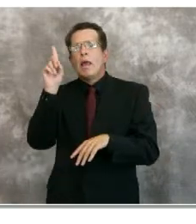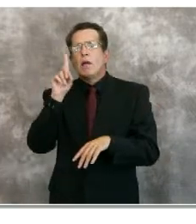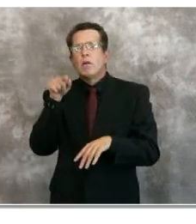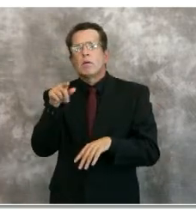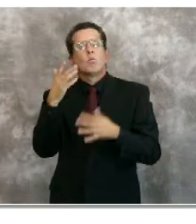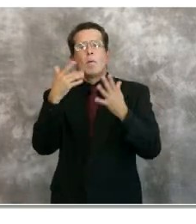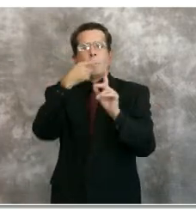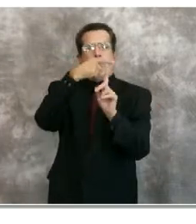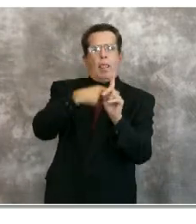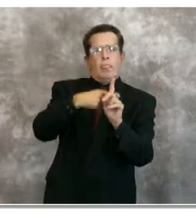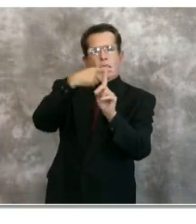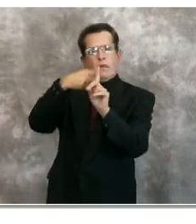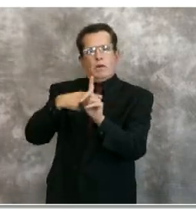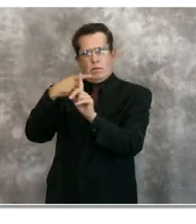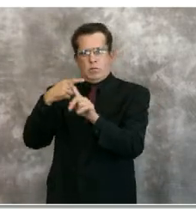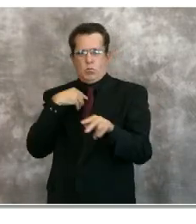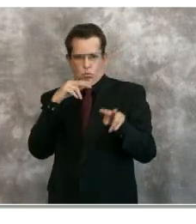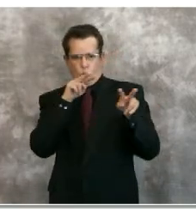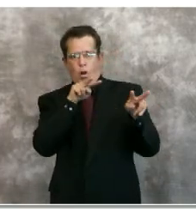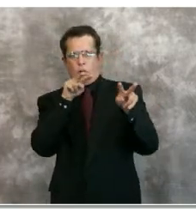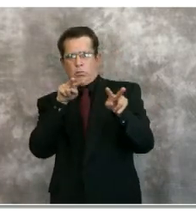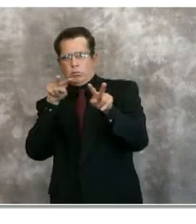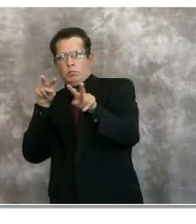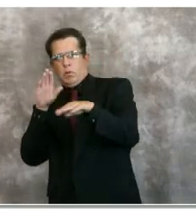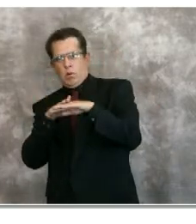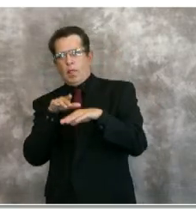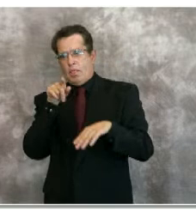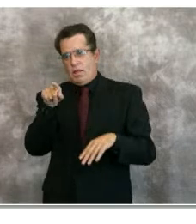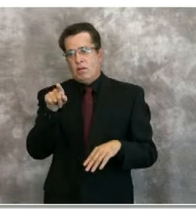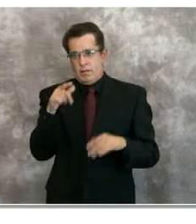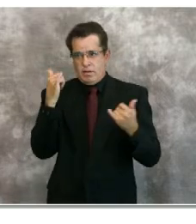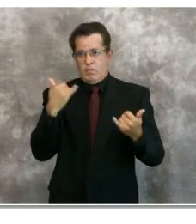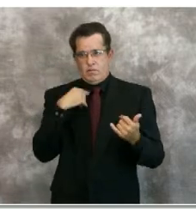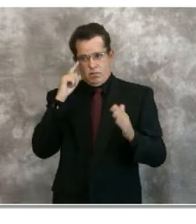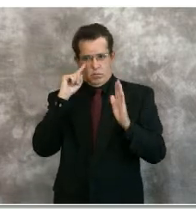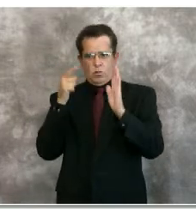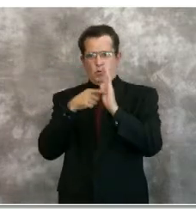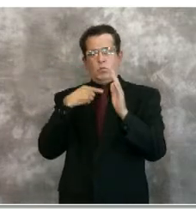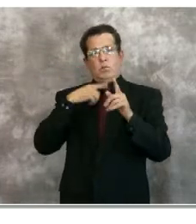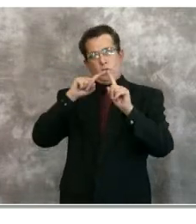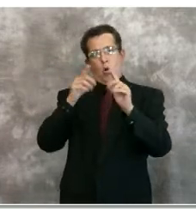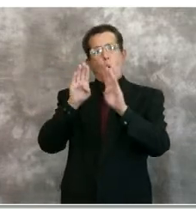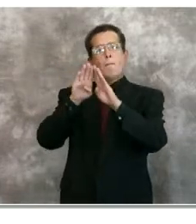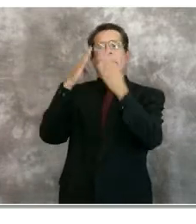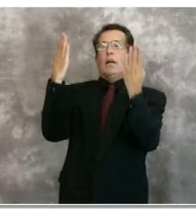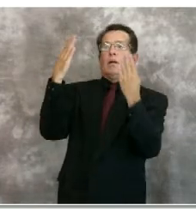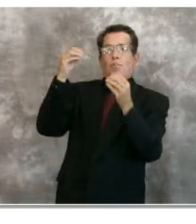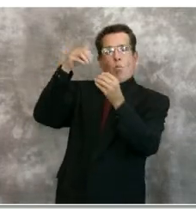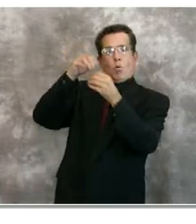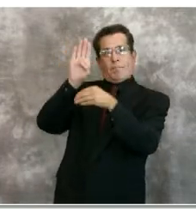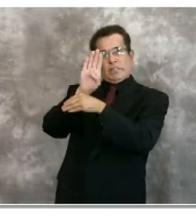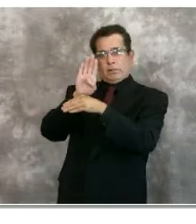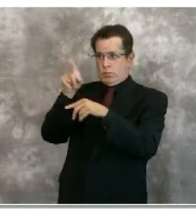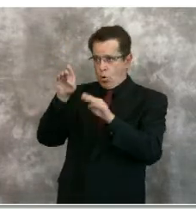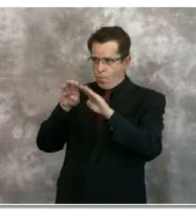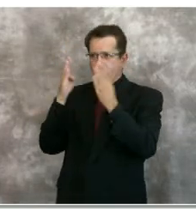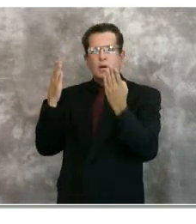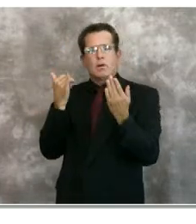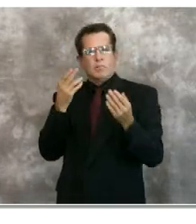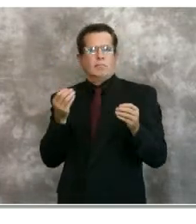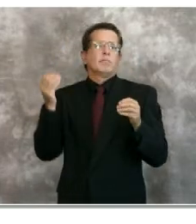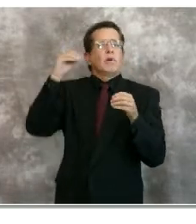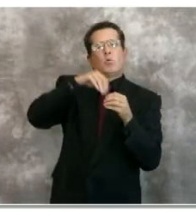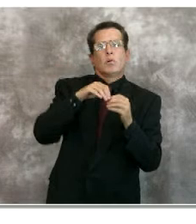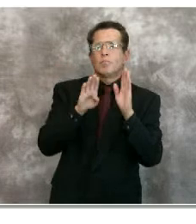here, once we began to open up various sectors, we started to see an increase